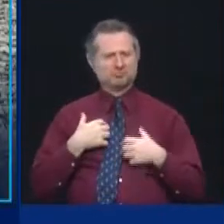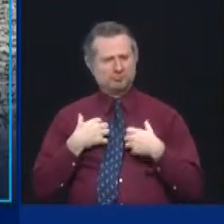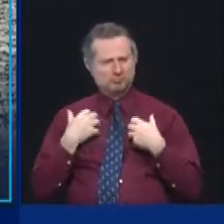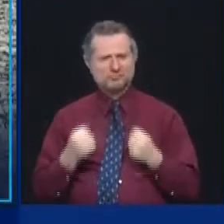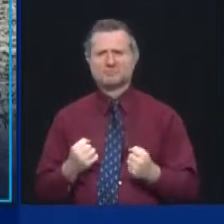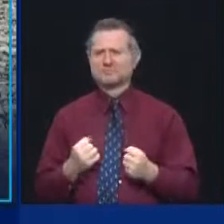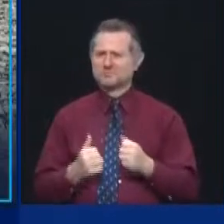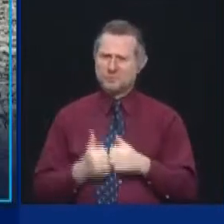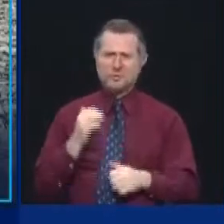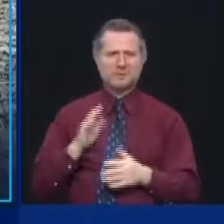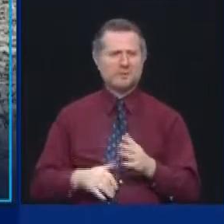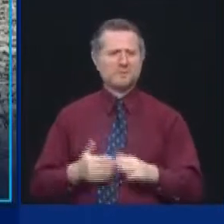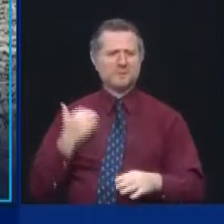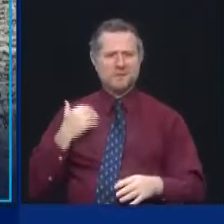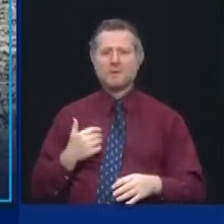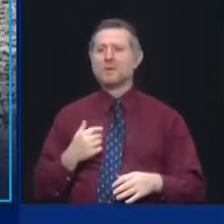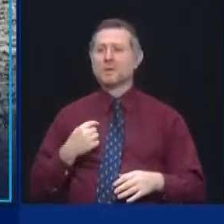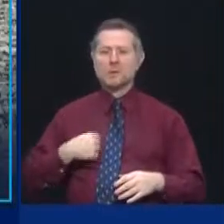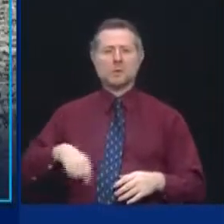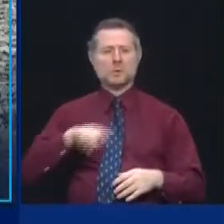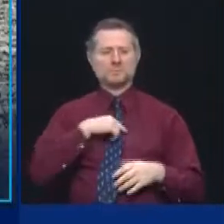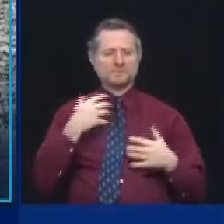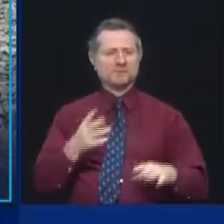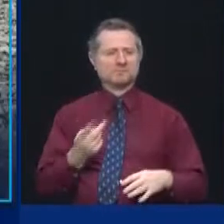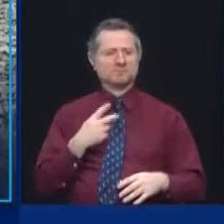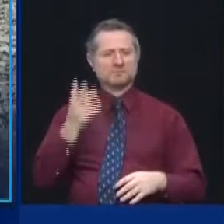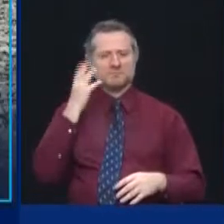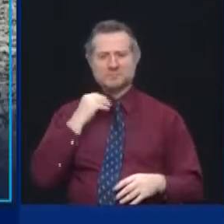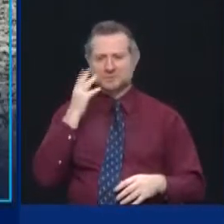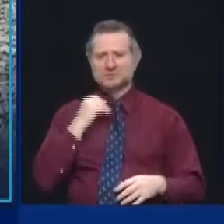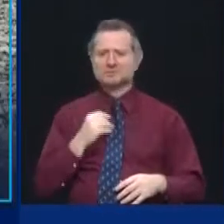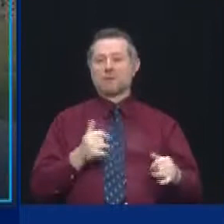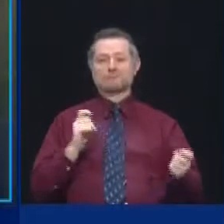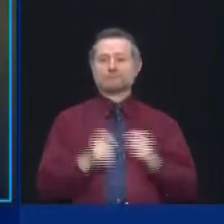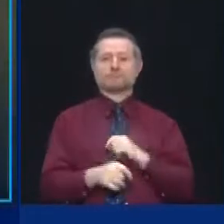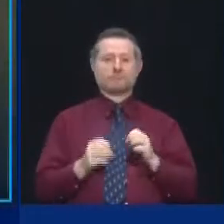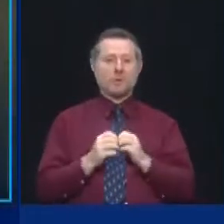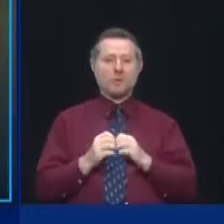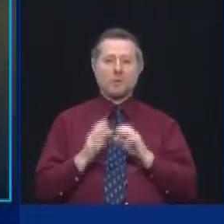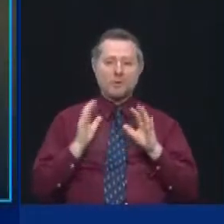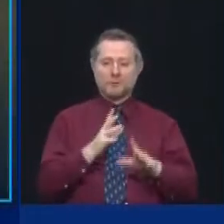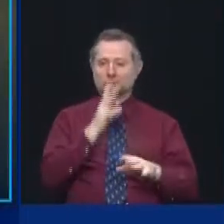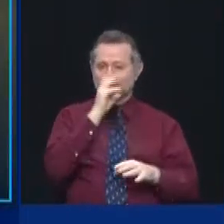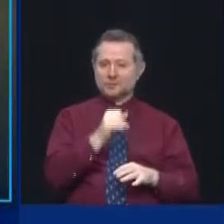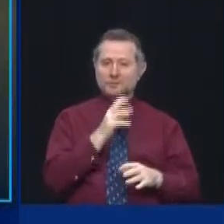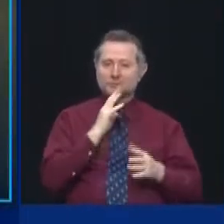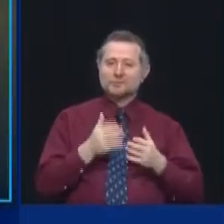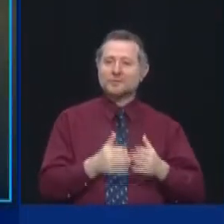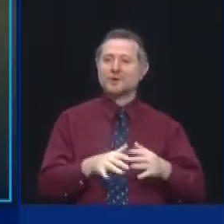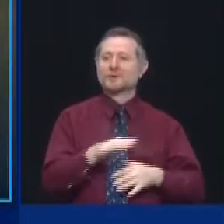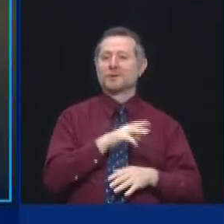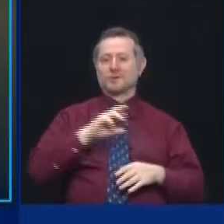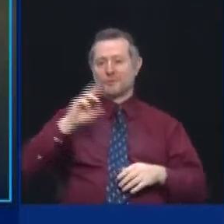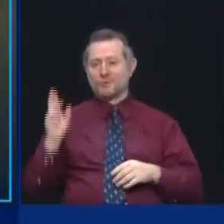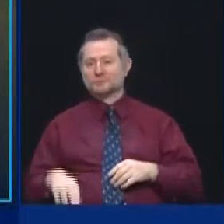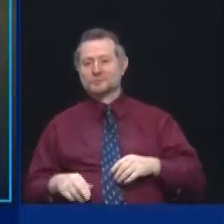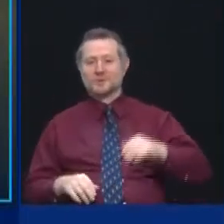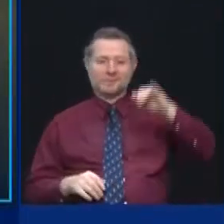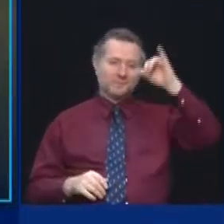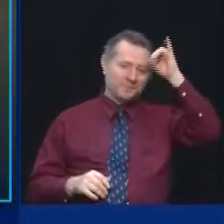an idea. Javits became the first and largest field hospital in the United States of